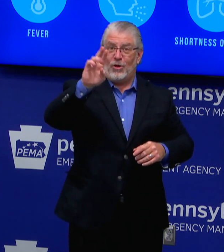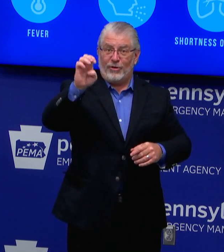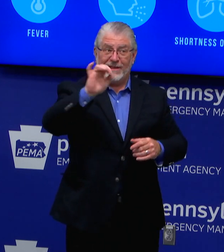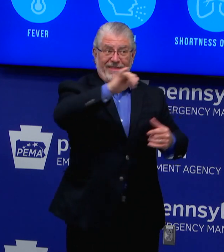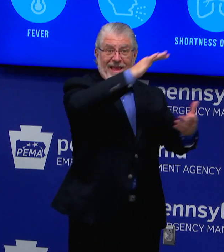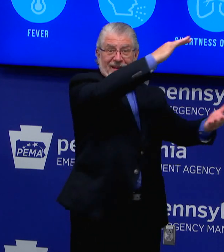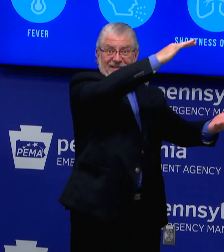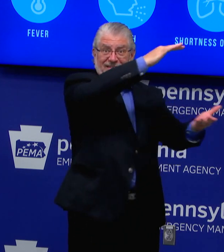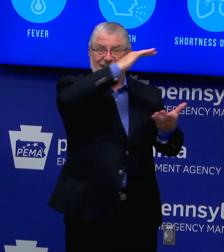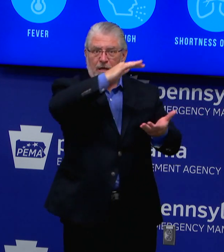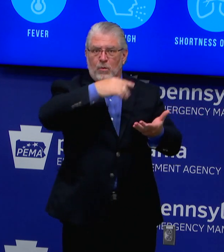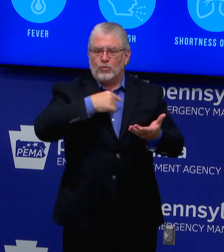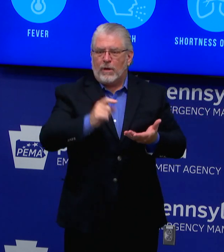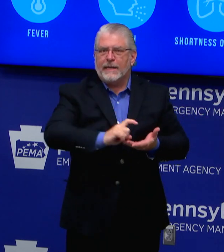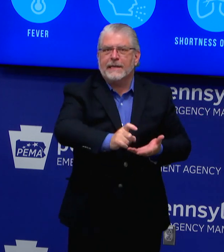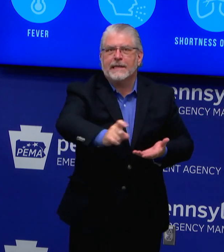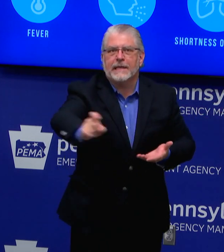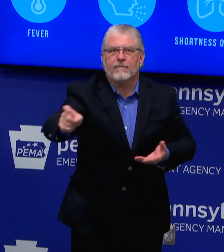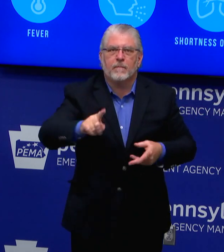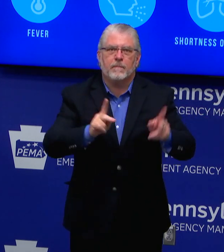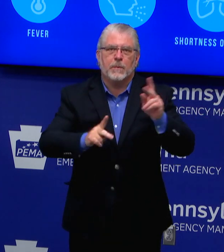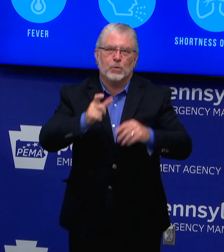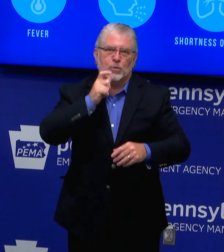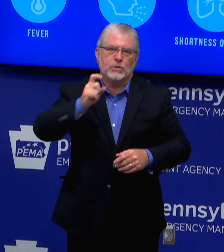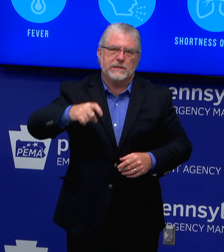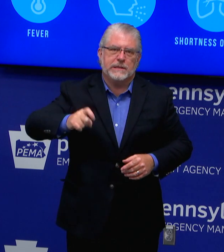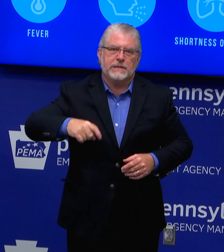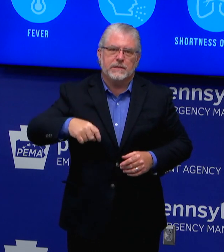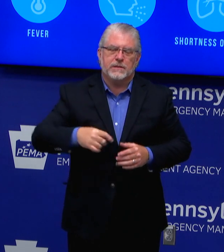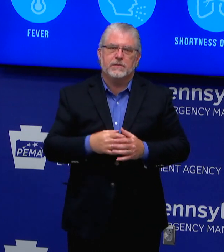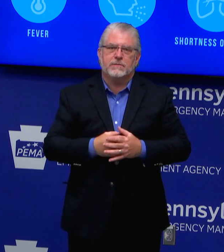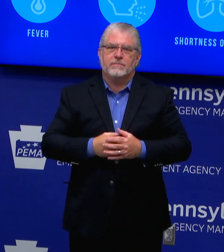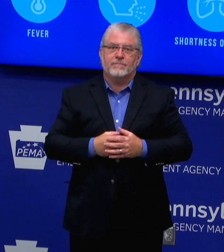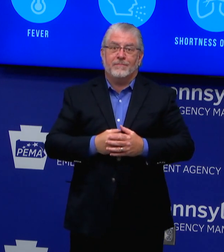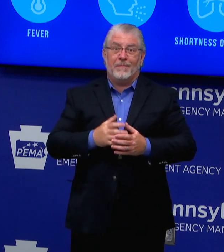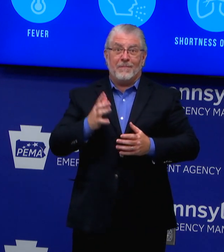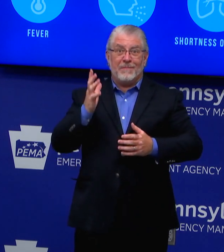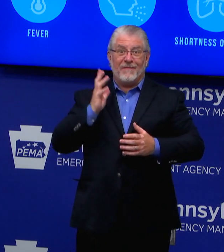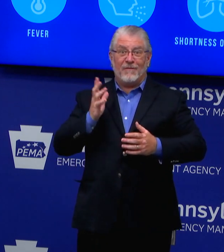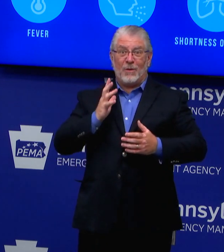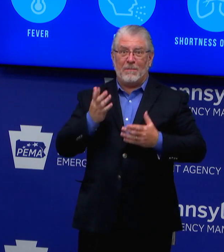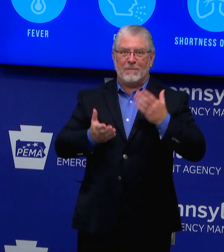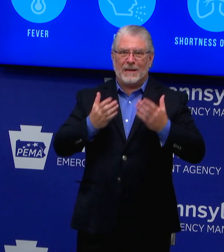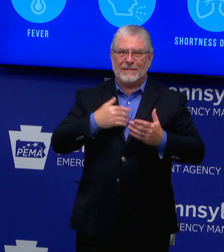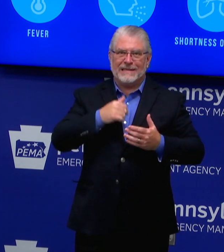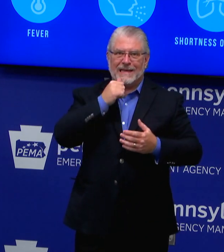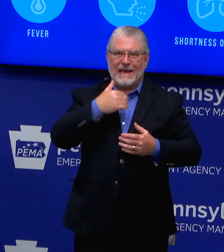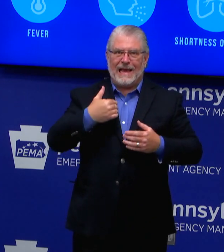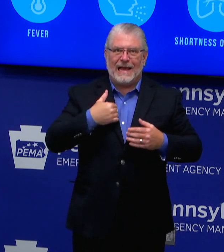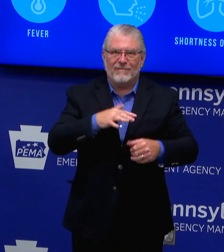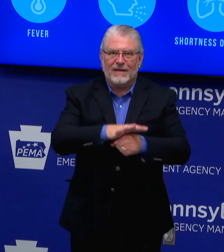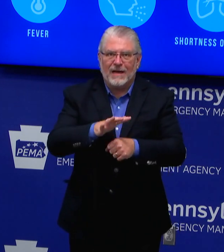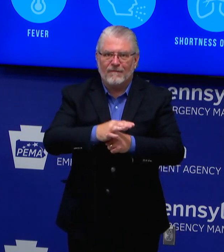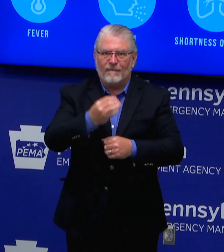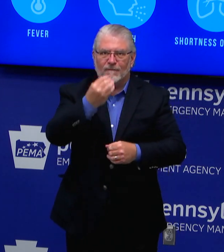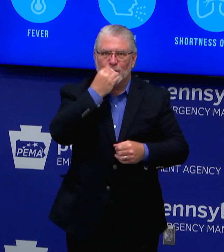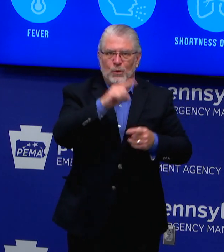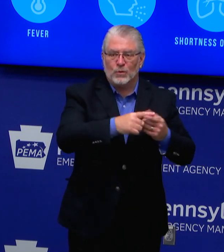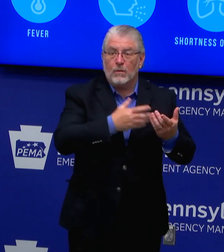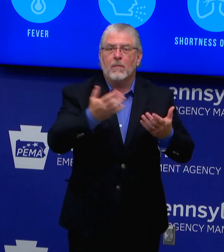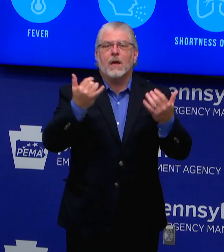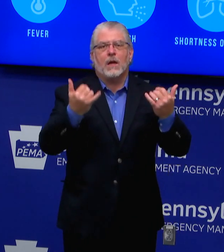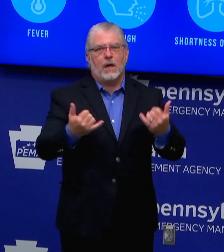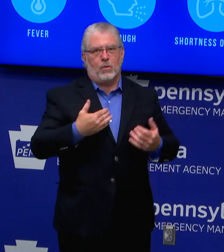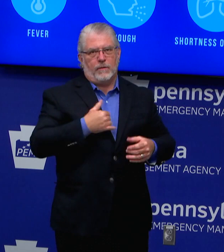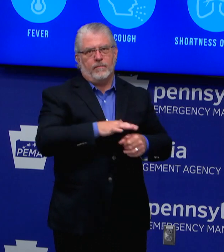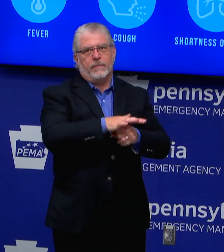the other feeding concerns, especially early on when we had a lack of nutritious food to be able to hand out at the